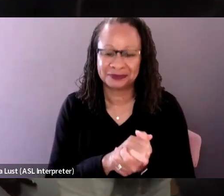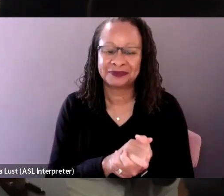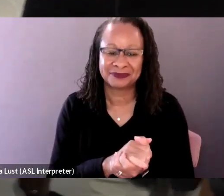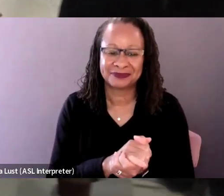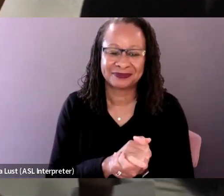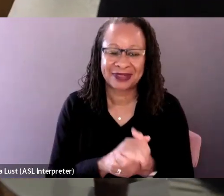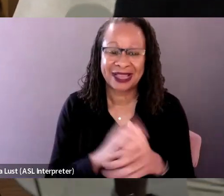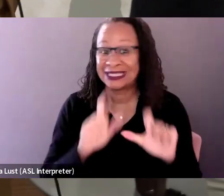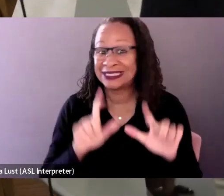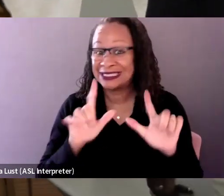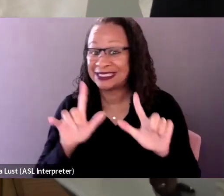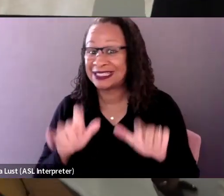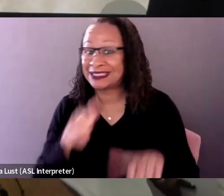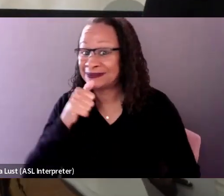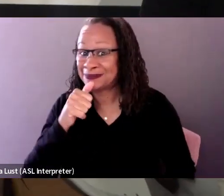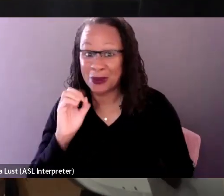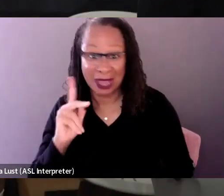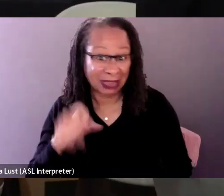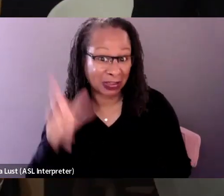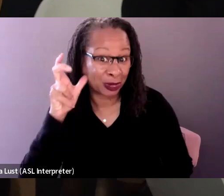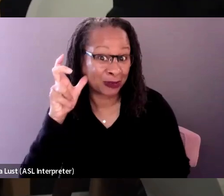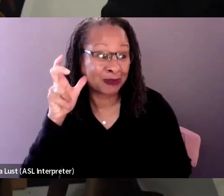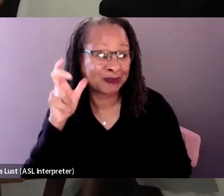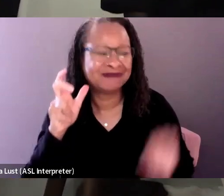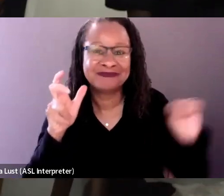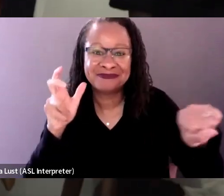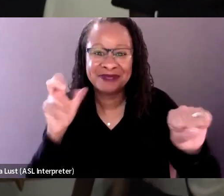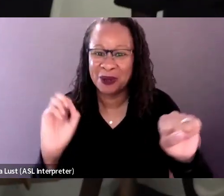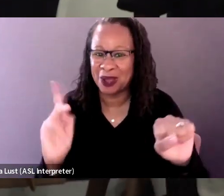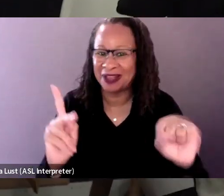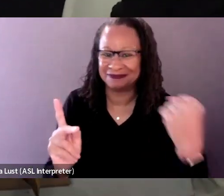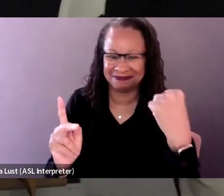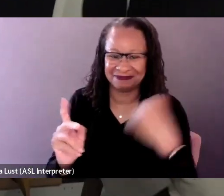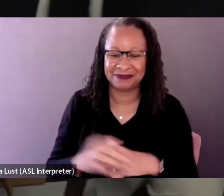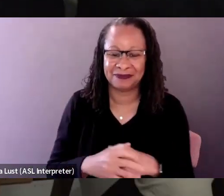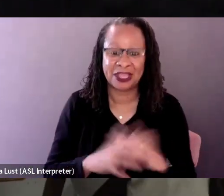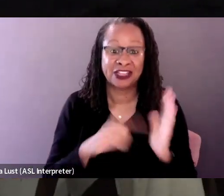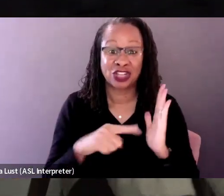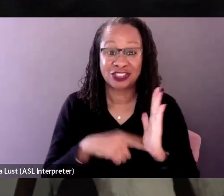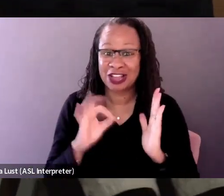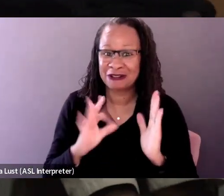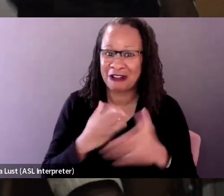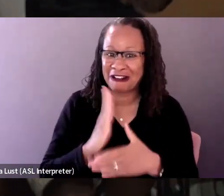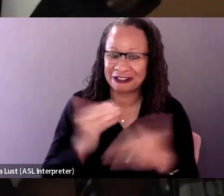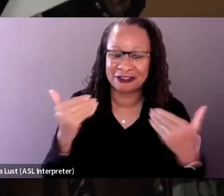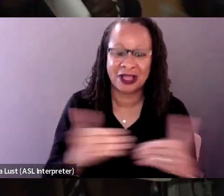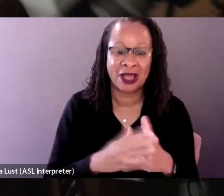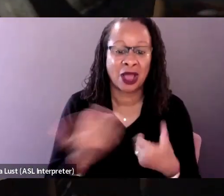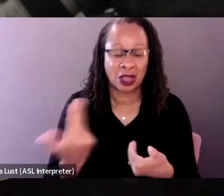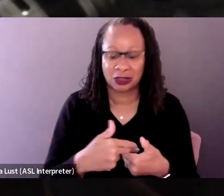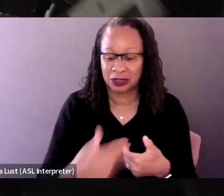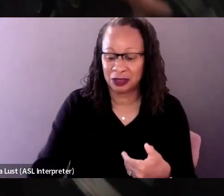Okay. Can y'all hear? Yeah. Okay. Check. Oh, there we go. We're lucky since